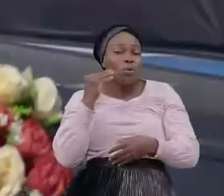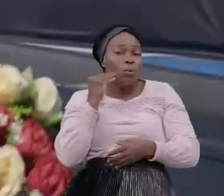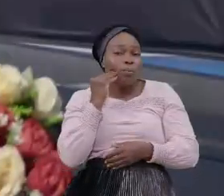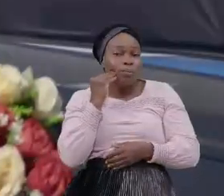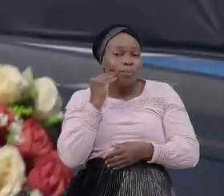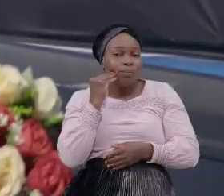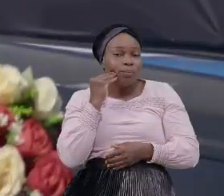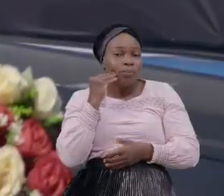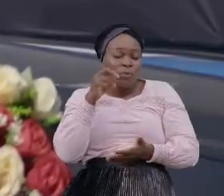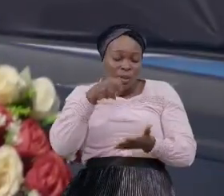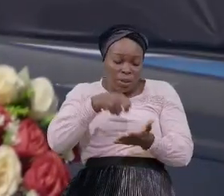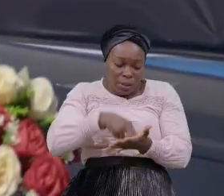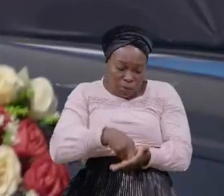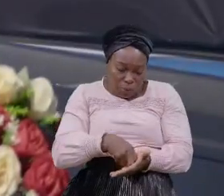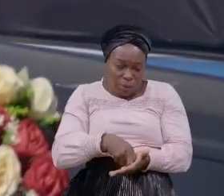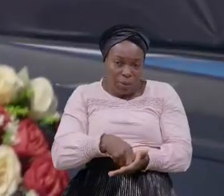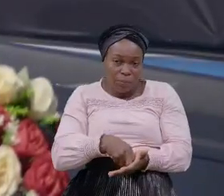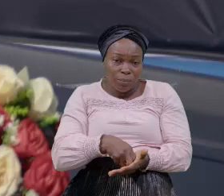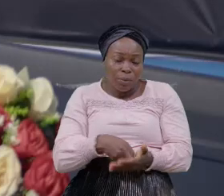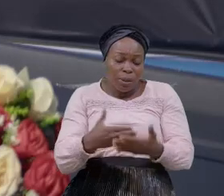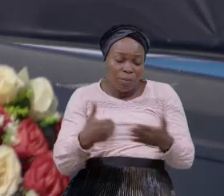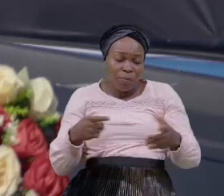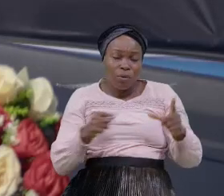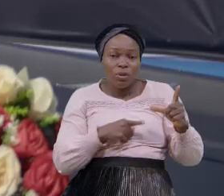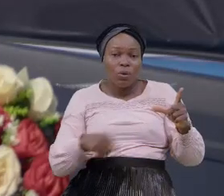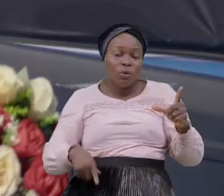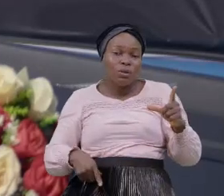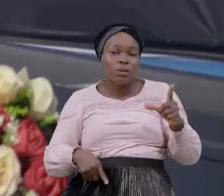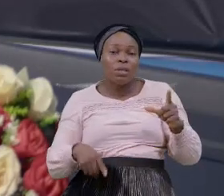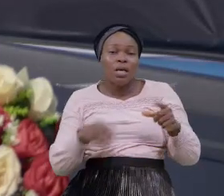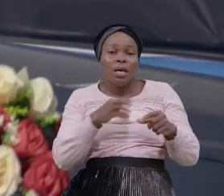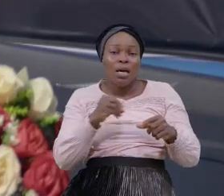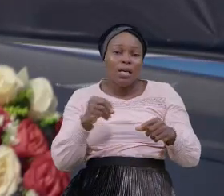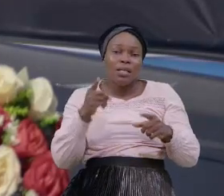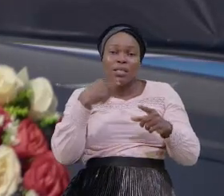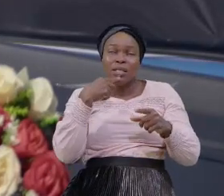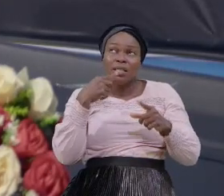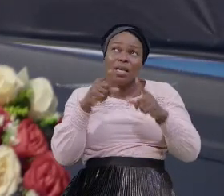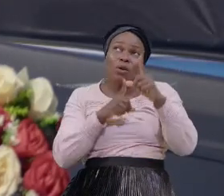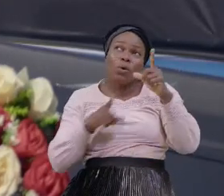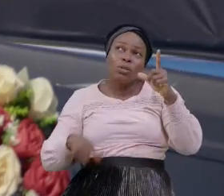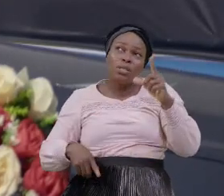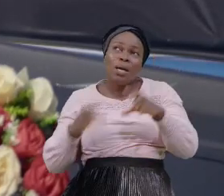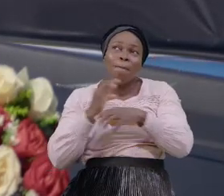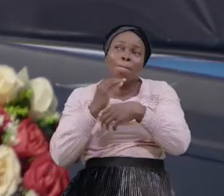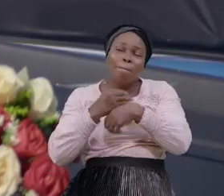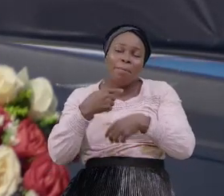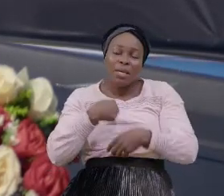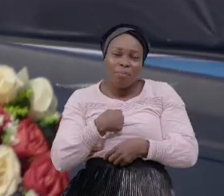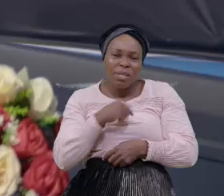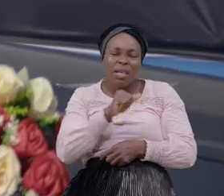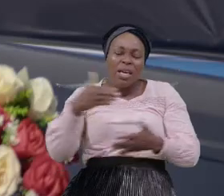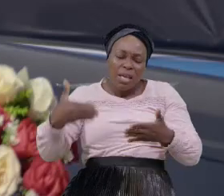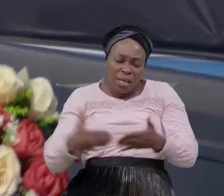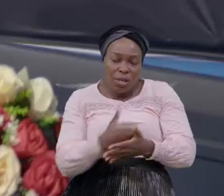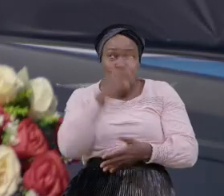the Lord. Go over and say, Lord, make me a new man,